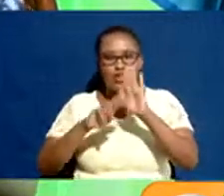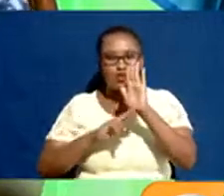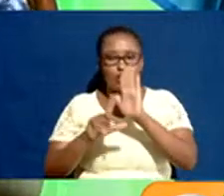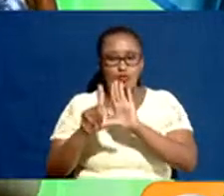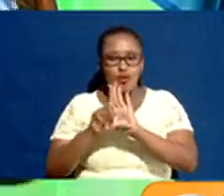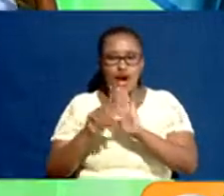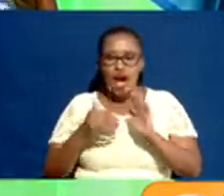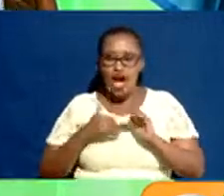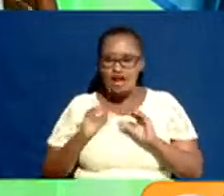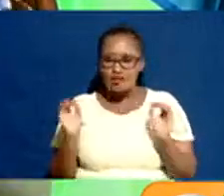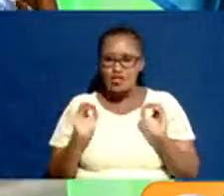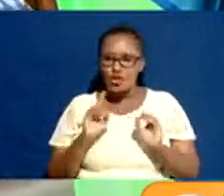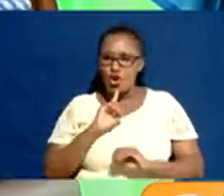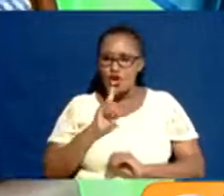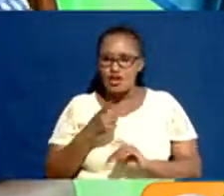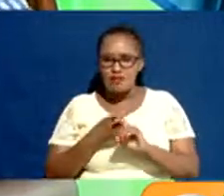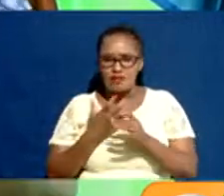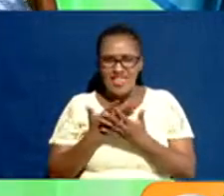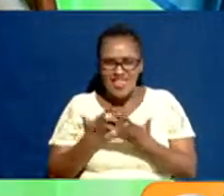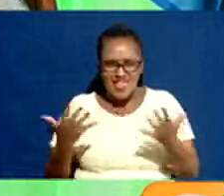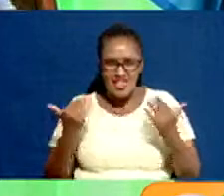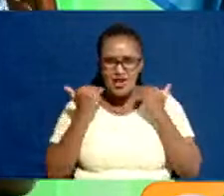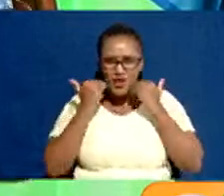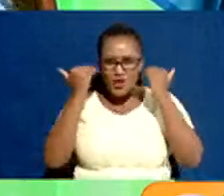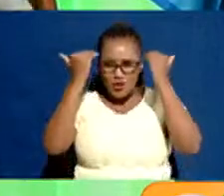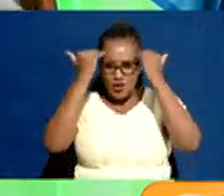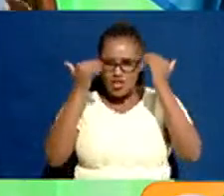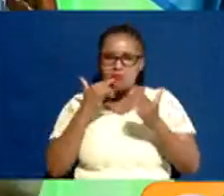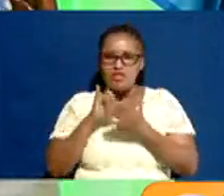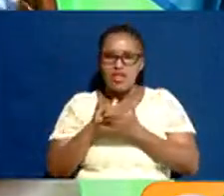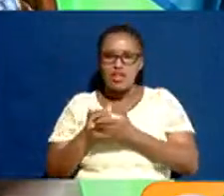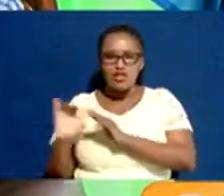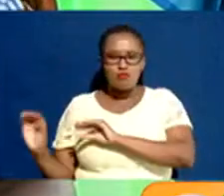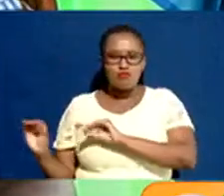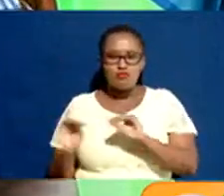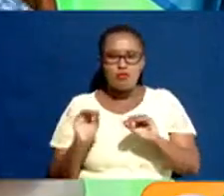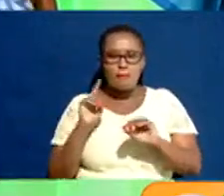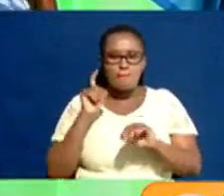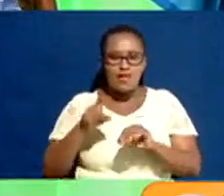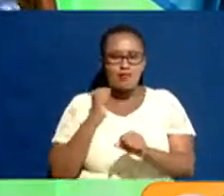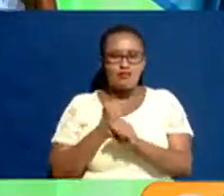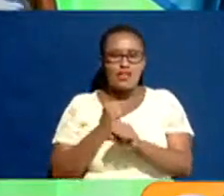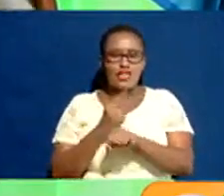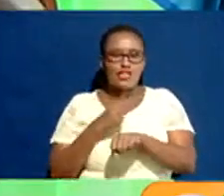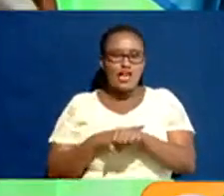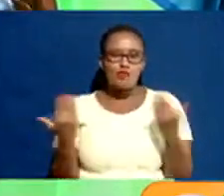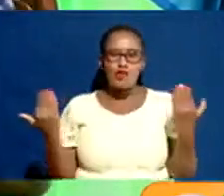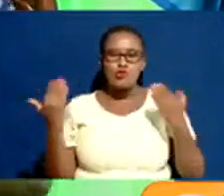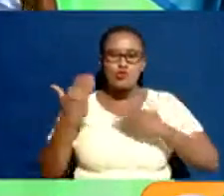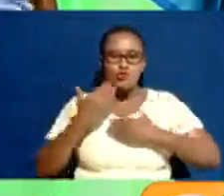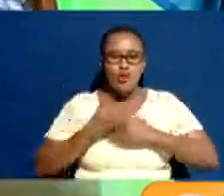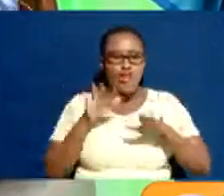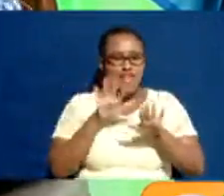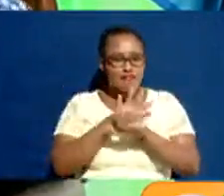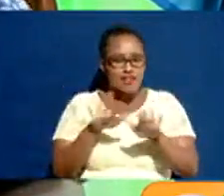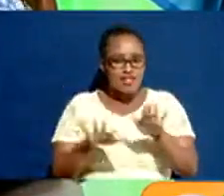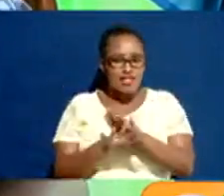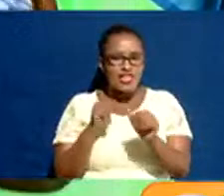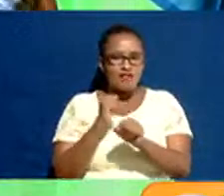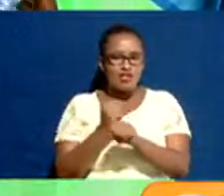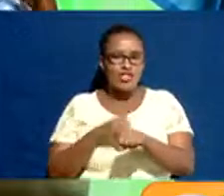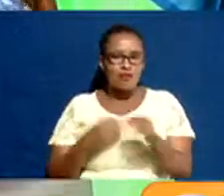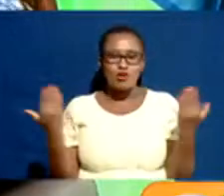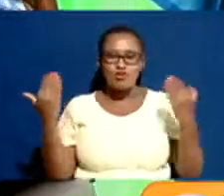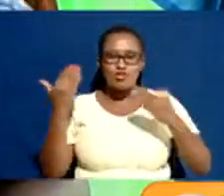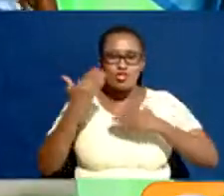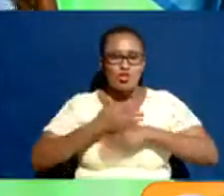order from any court saying that the eviction should be done at night. All things that are done at night are not good things. Why